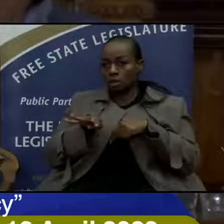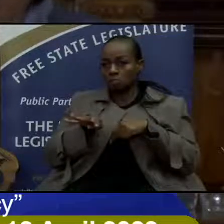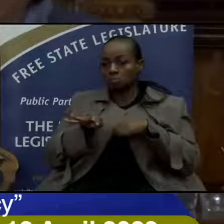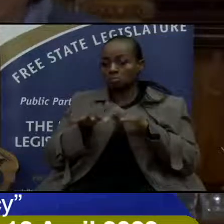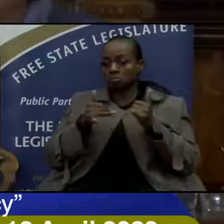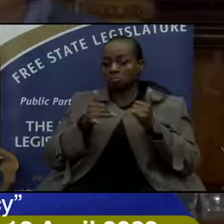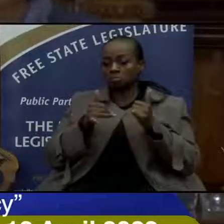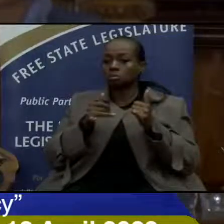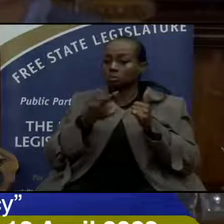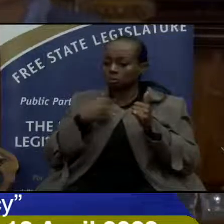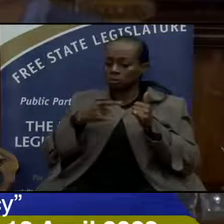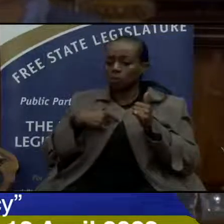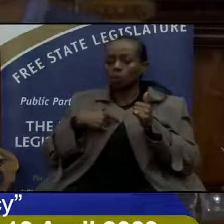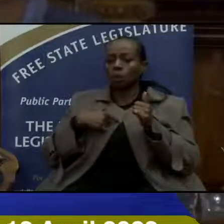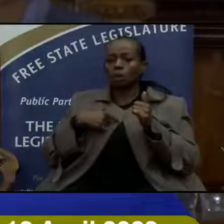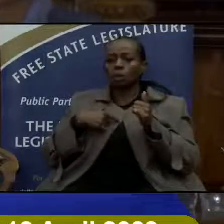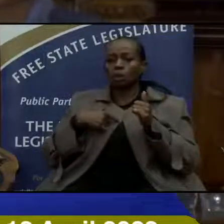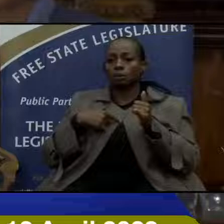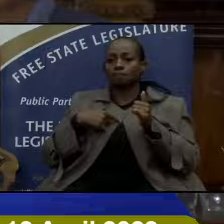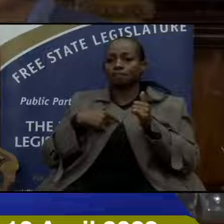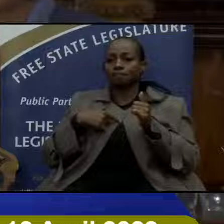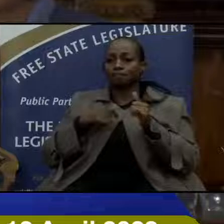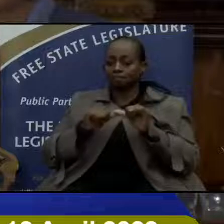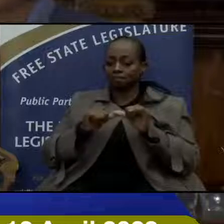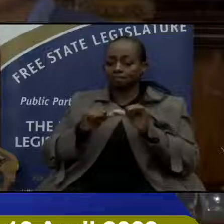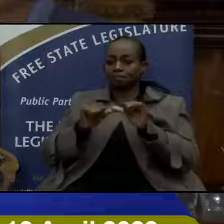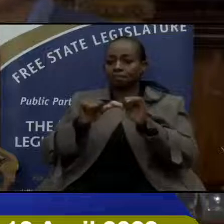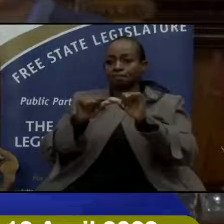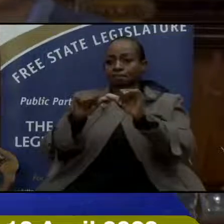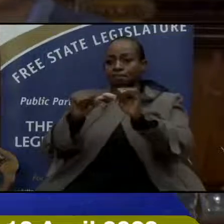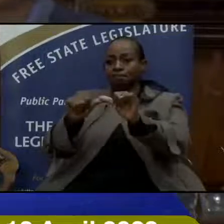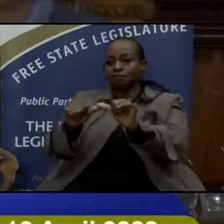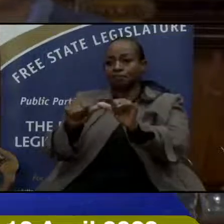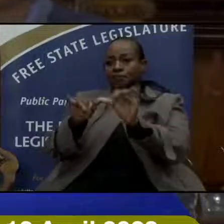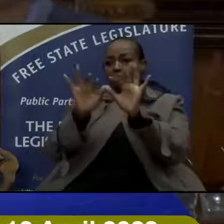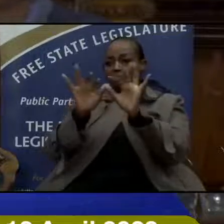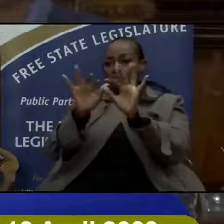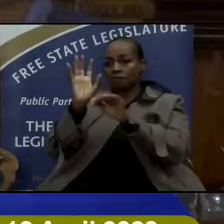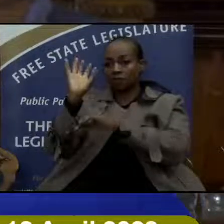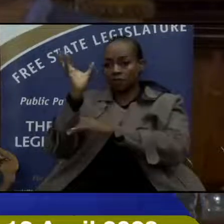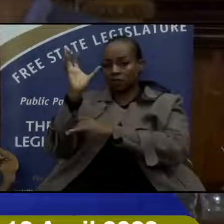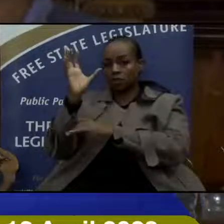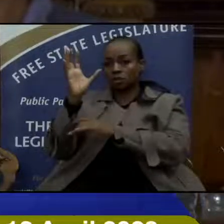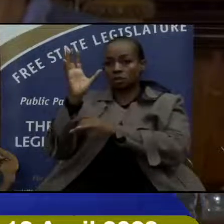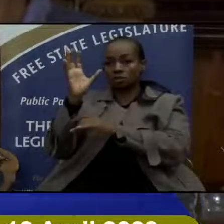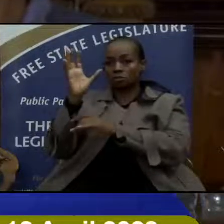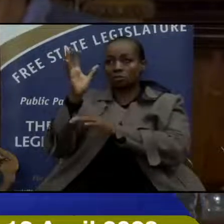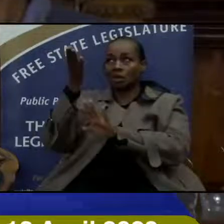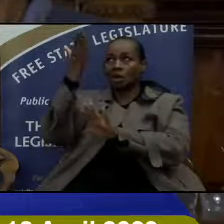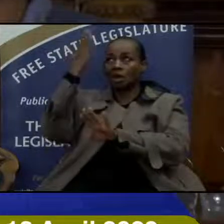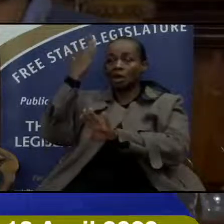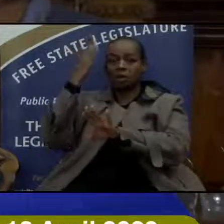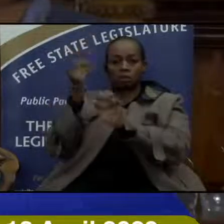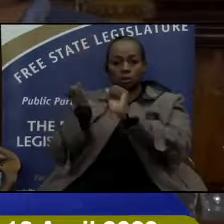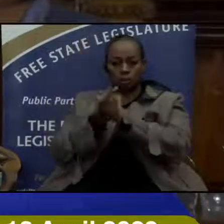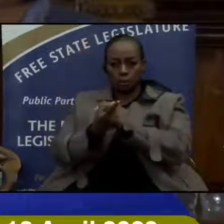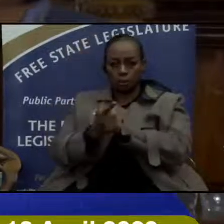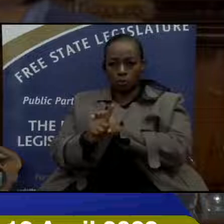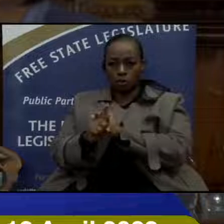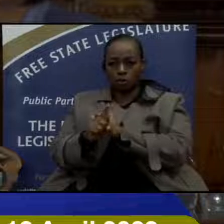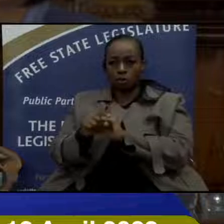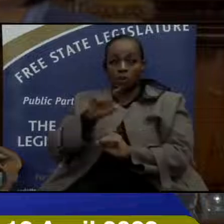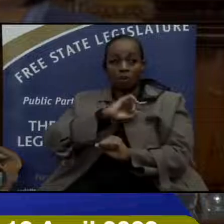We will keep on reminding the people of South Africa and the Free State about our past, because